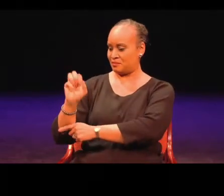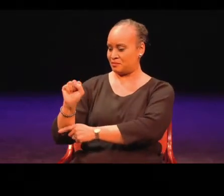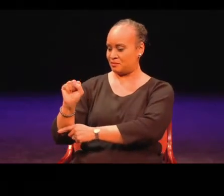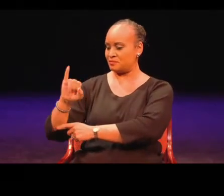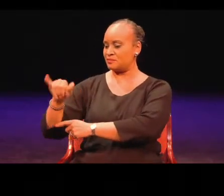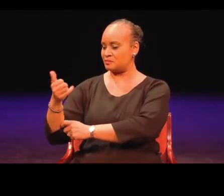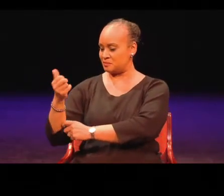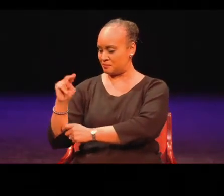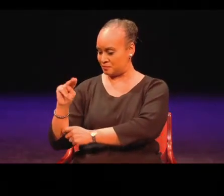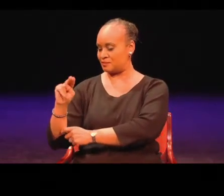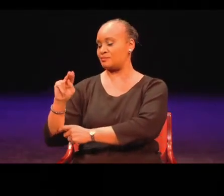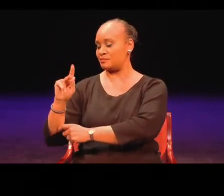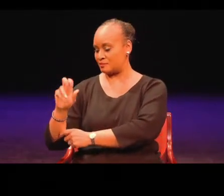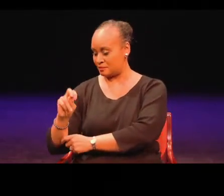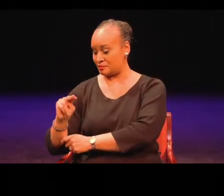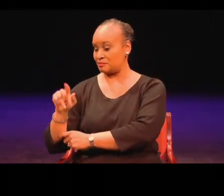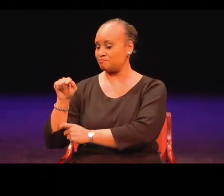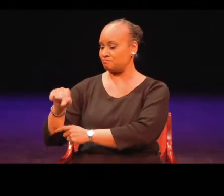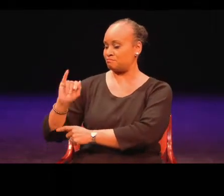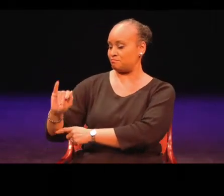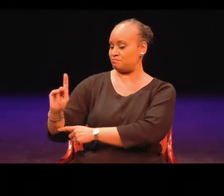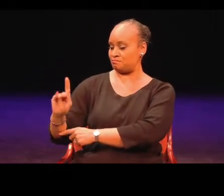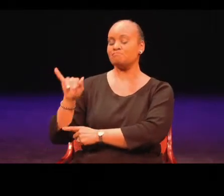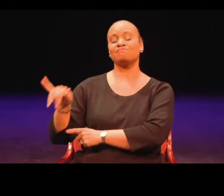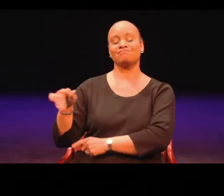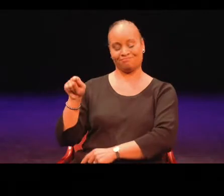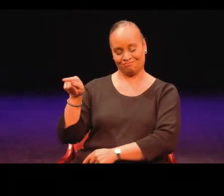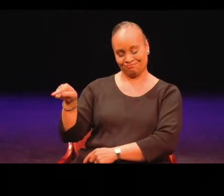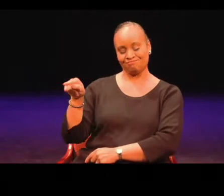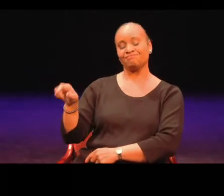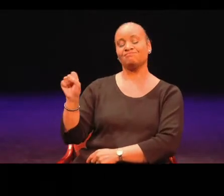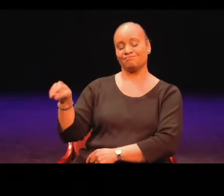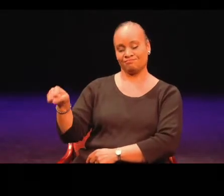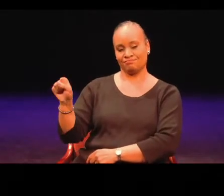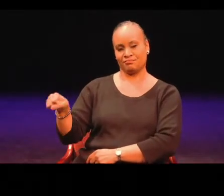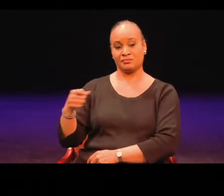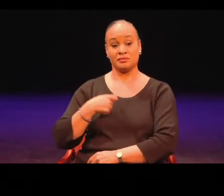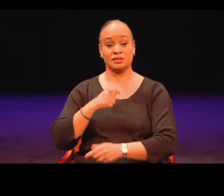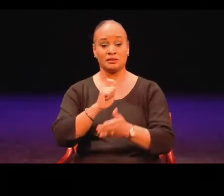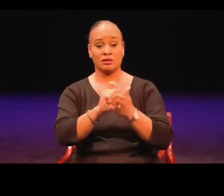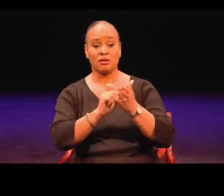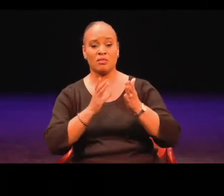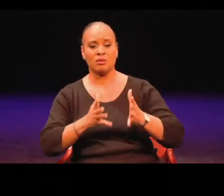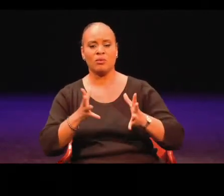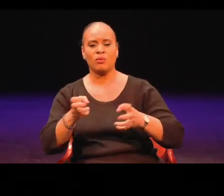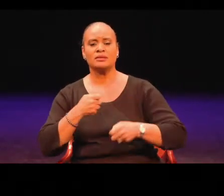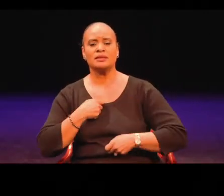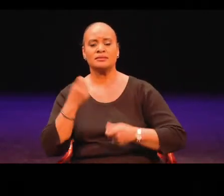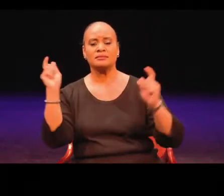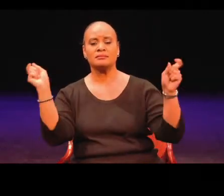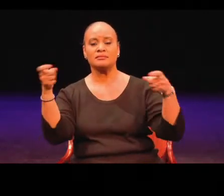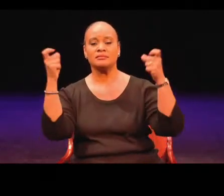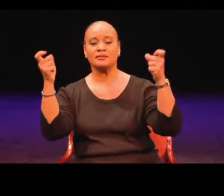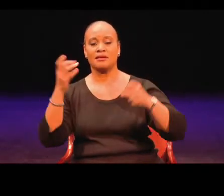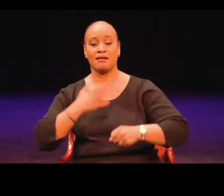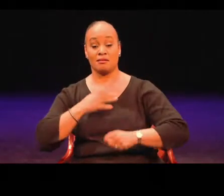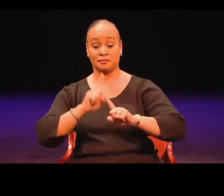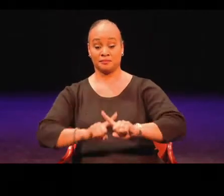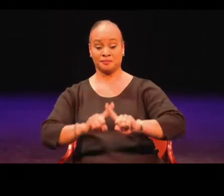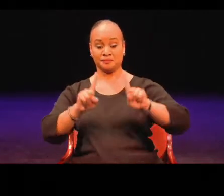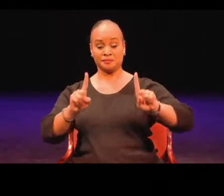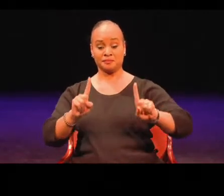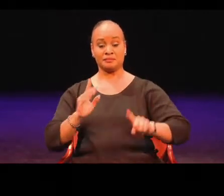to embrace our differences and celebrate our individuality. When I read this